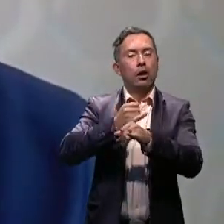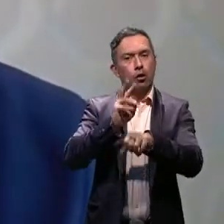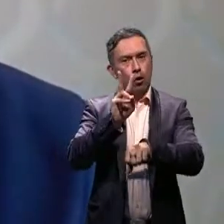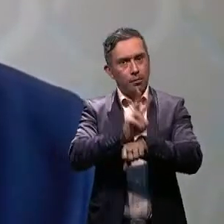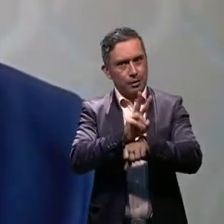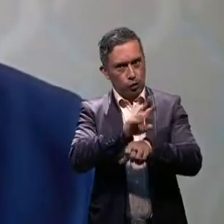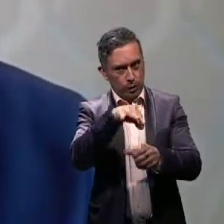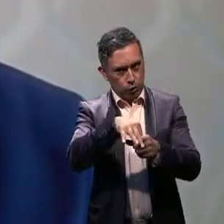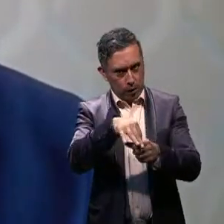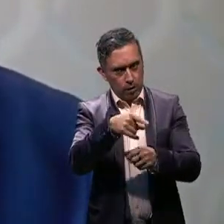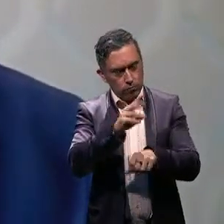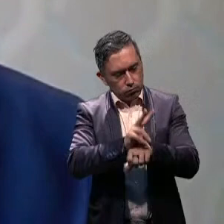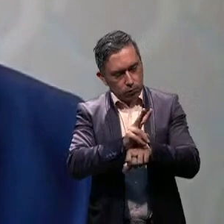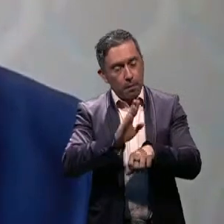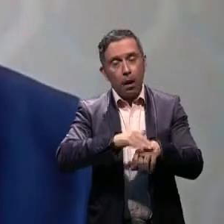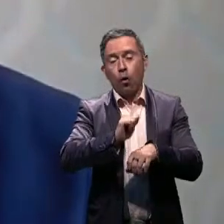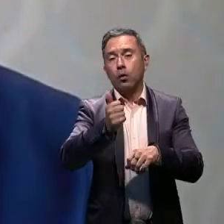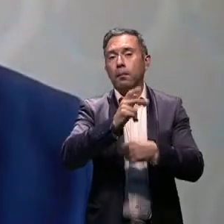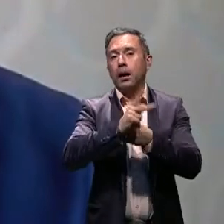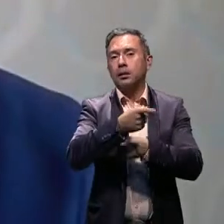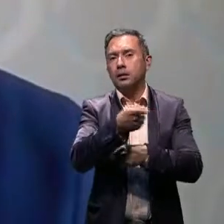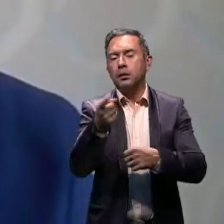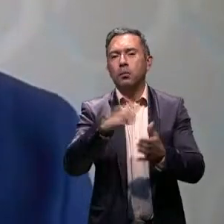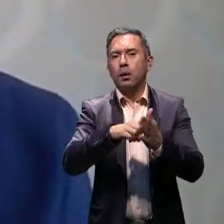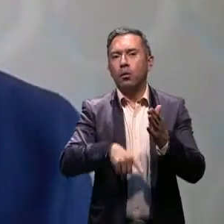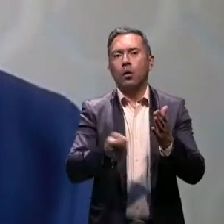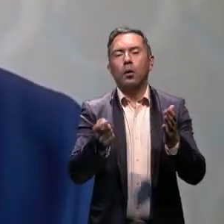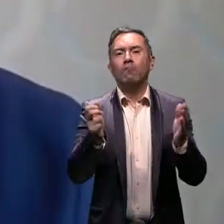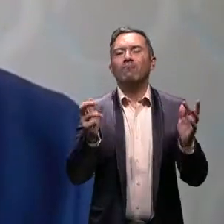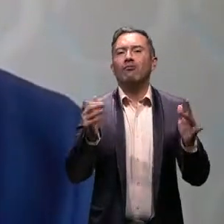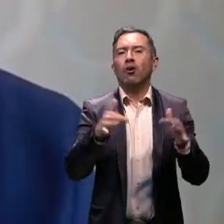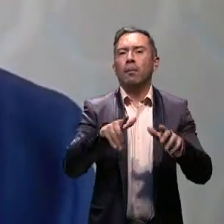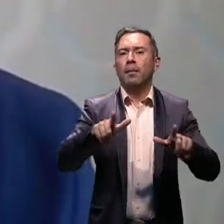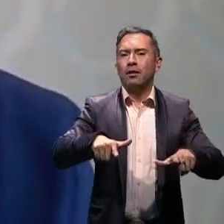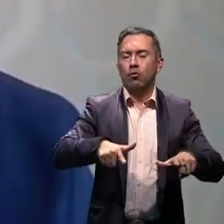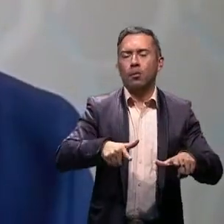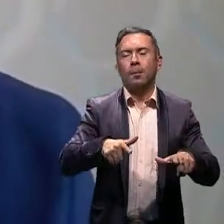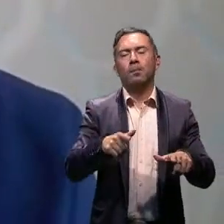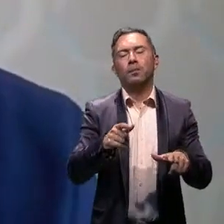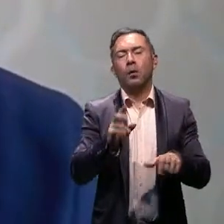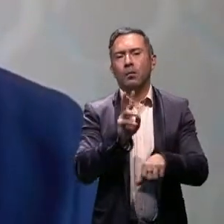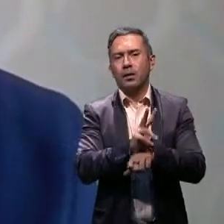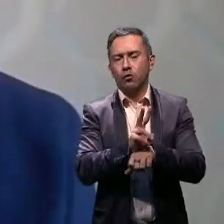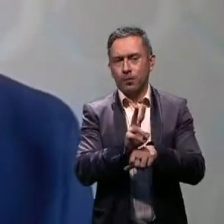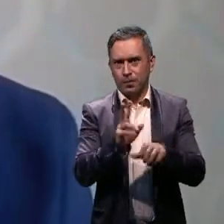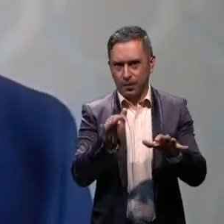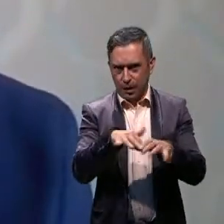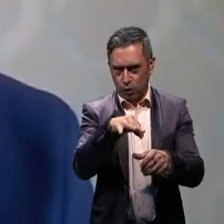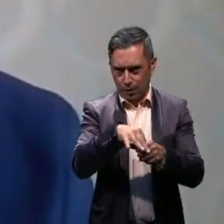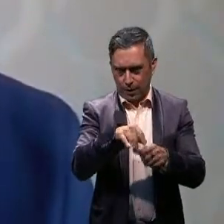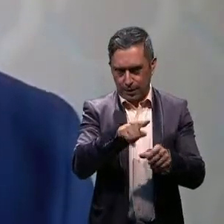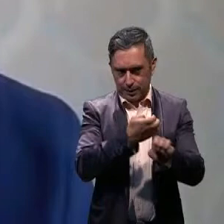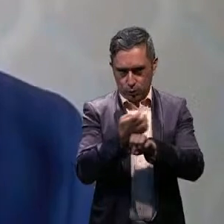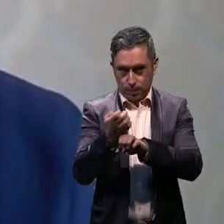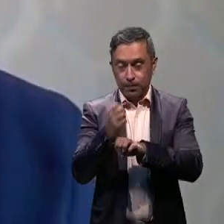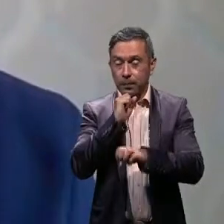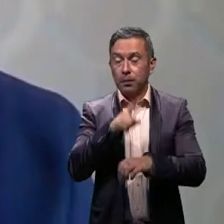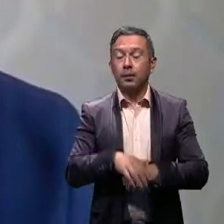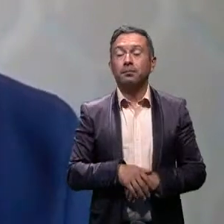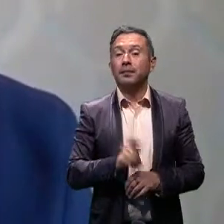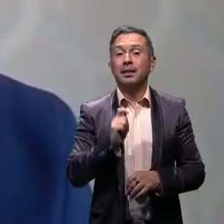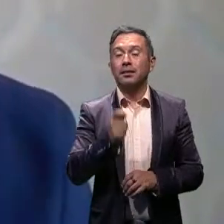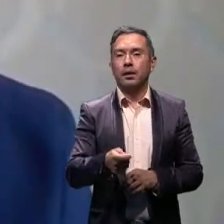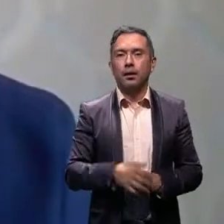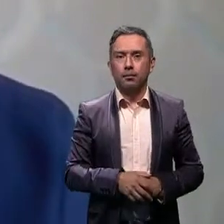the international observers, and in the countries that we know, by the local observer